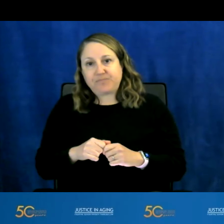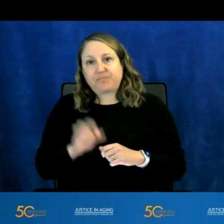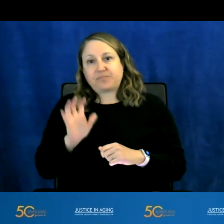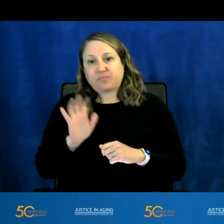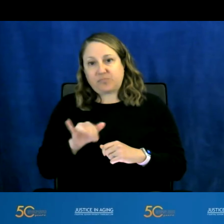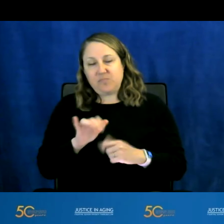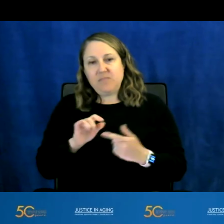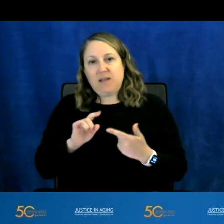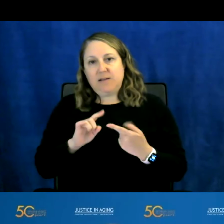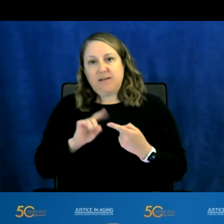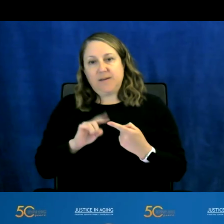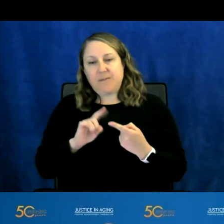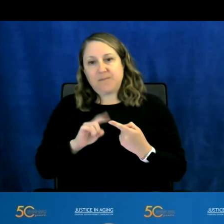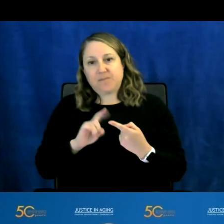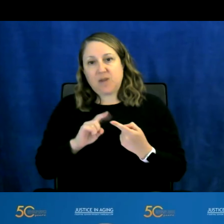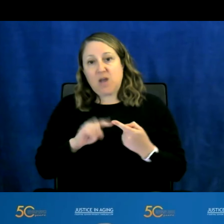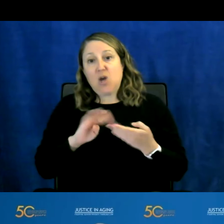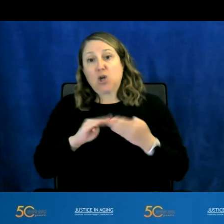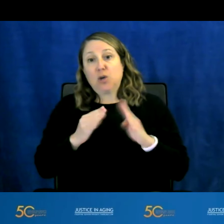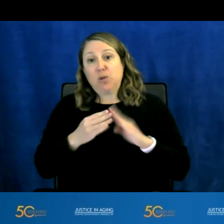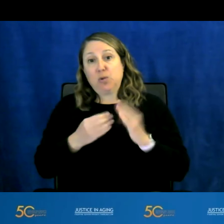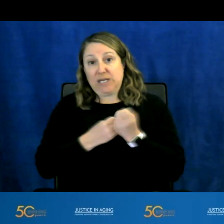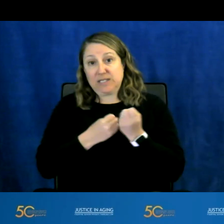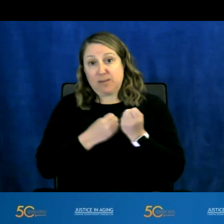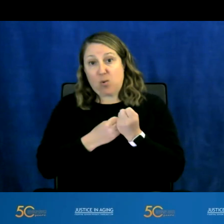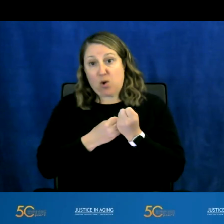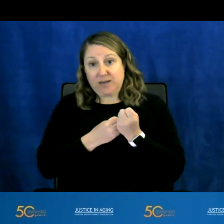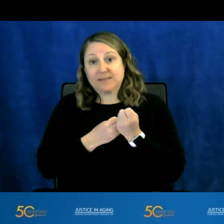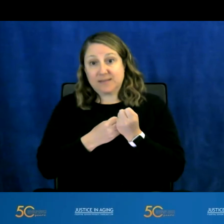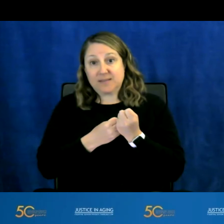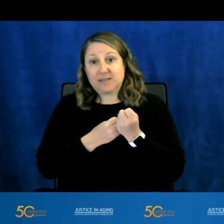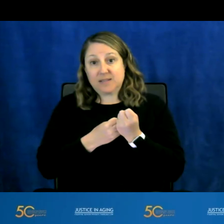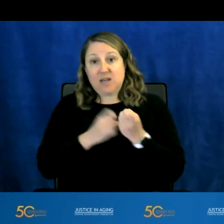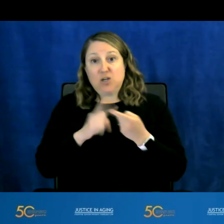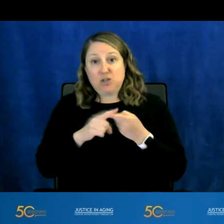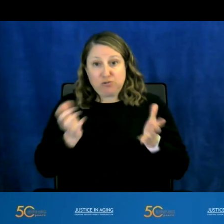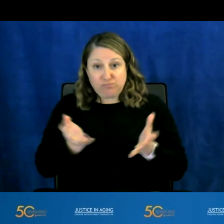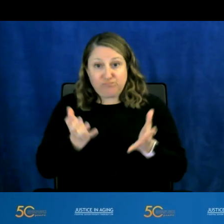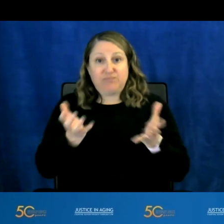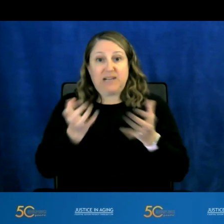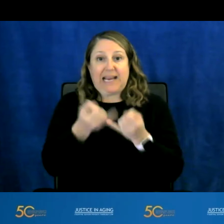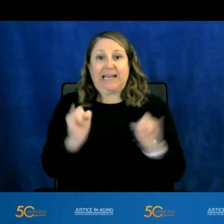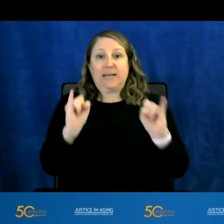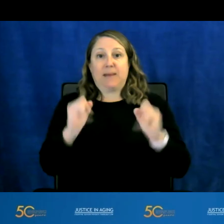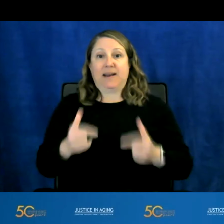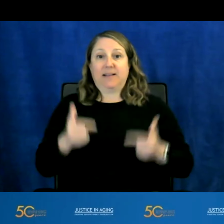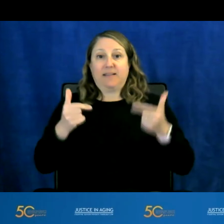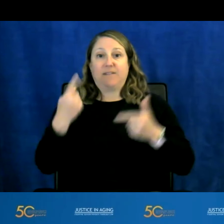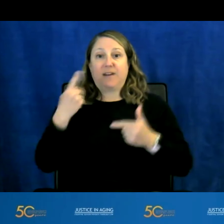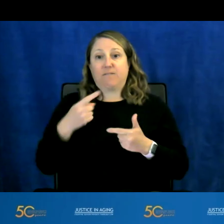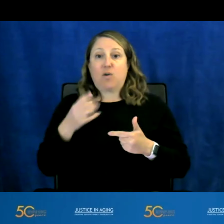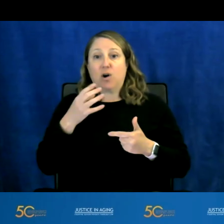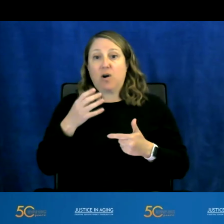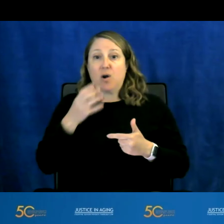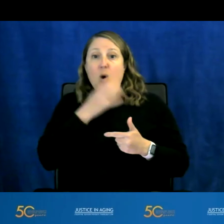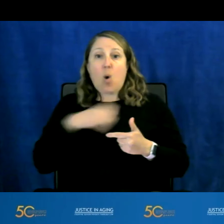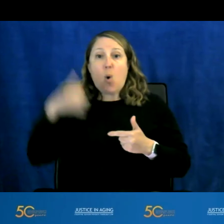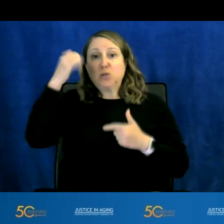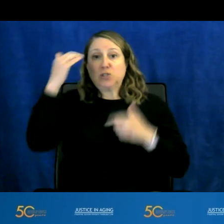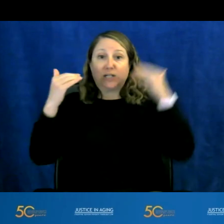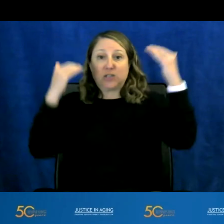that's community supports to advance independent living for older adults and people with disabilities. And that will